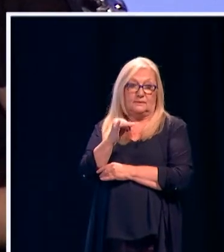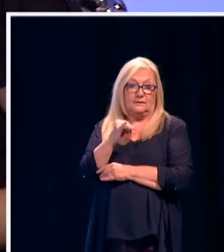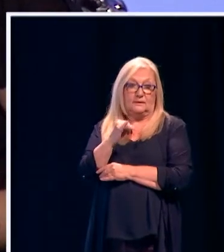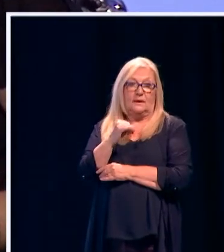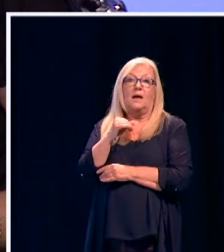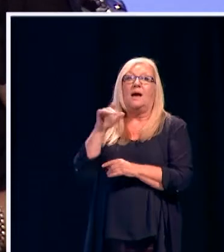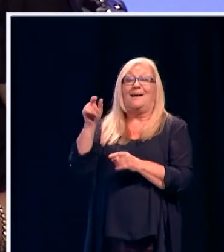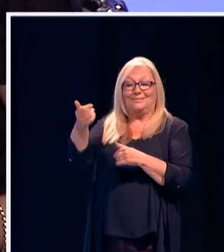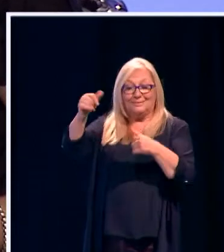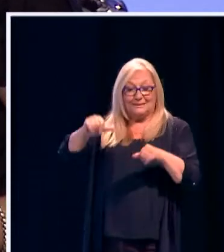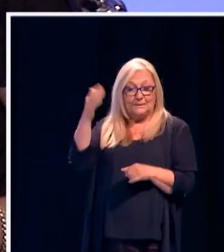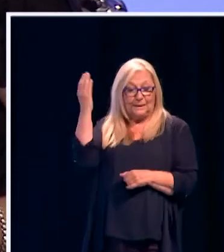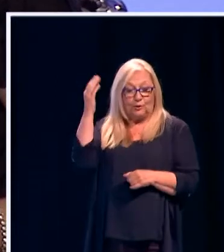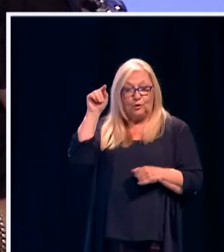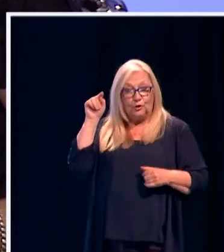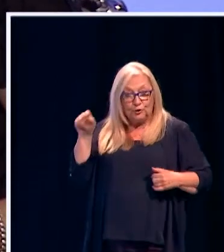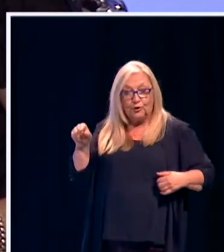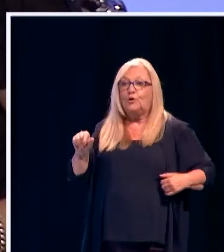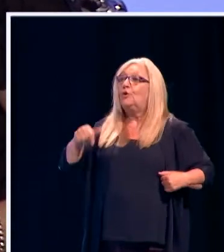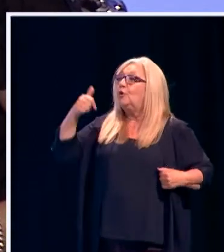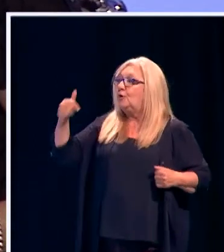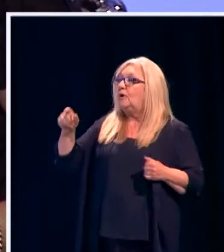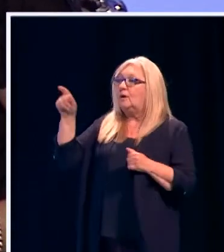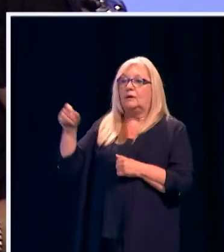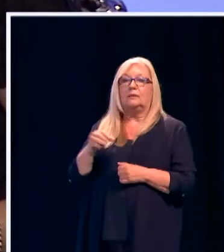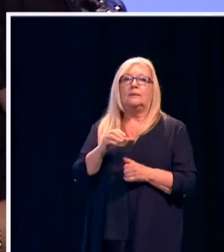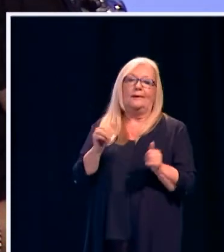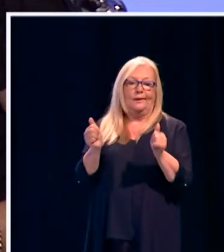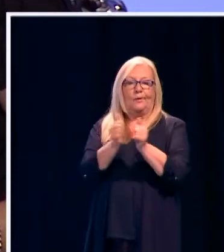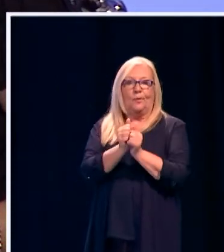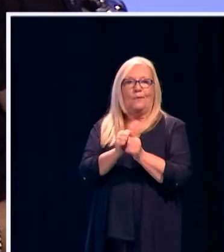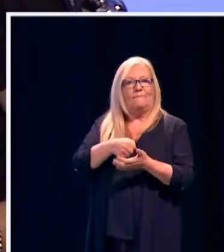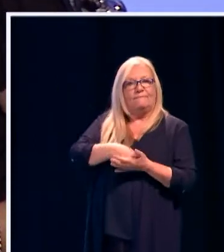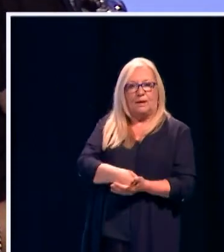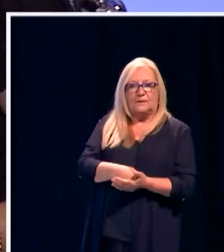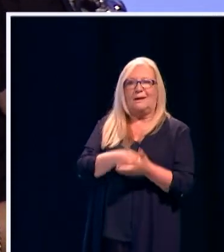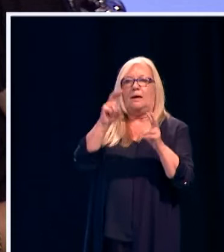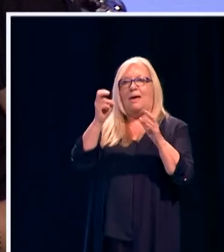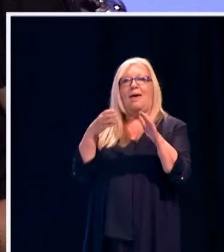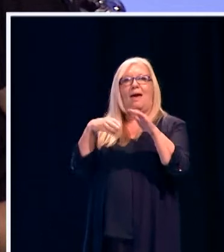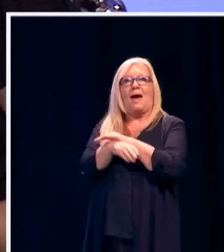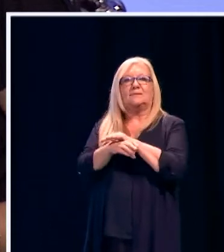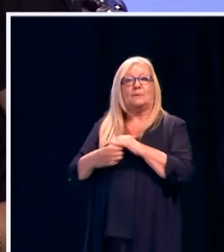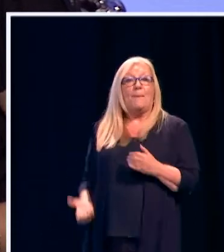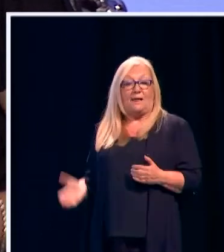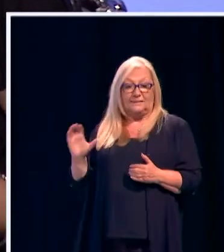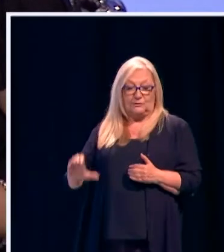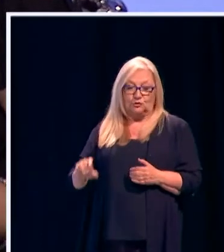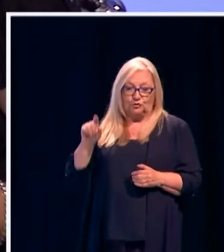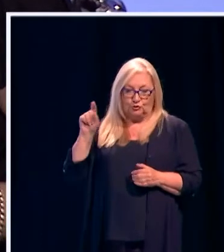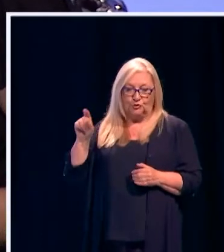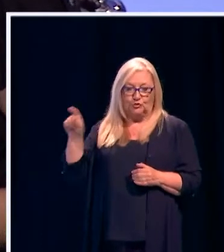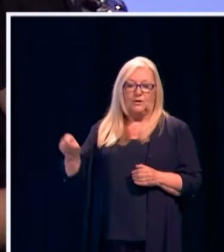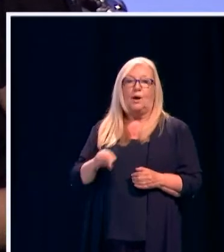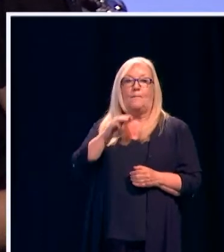Mohua Paul, and she's a co-founder of Access Bangladesh Foundation. At the age of 12,